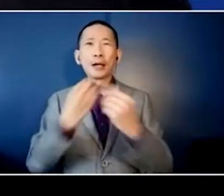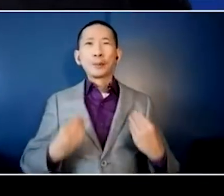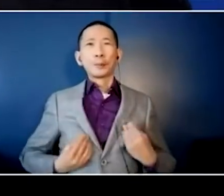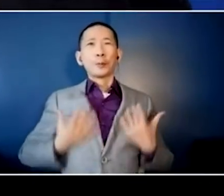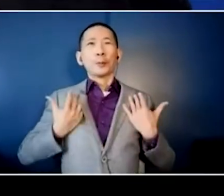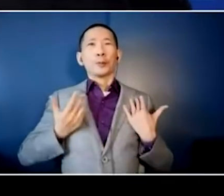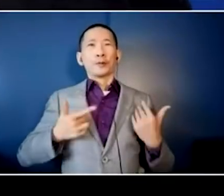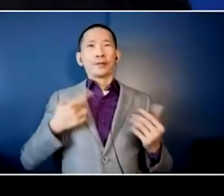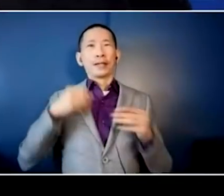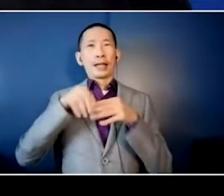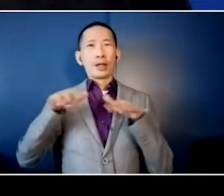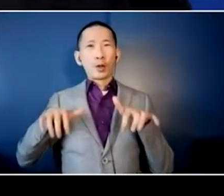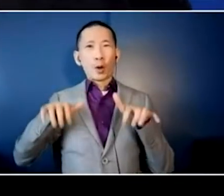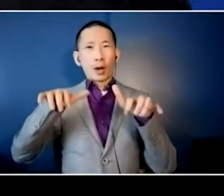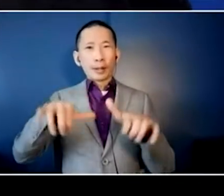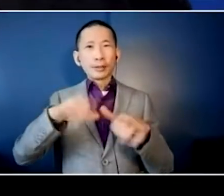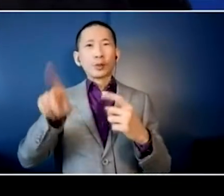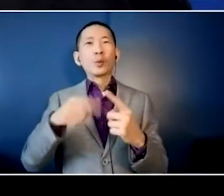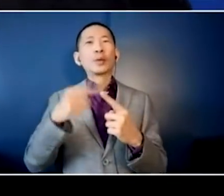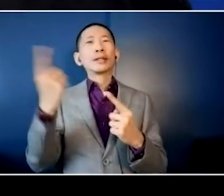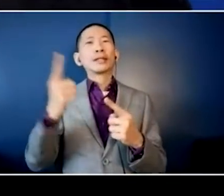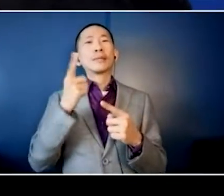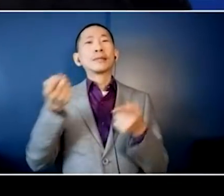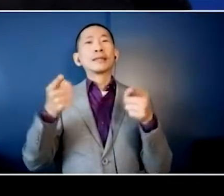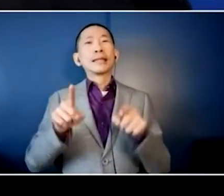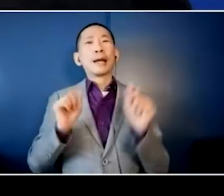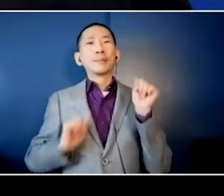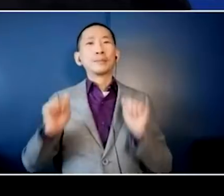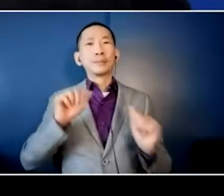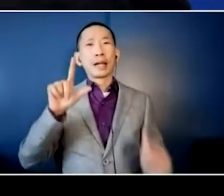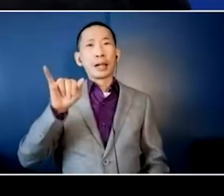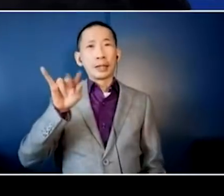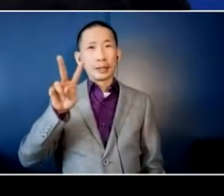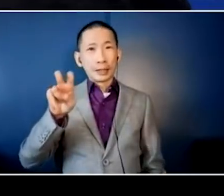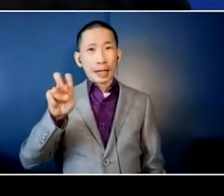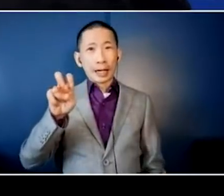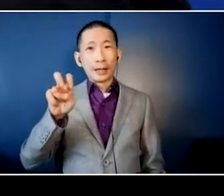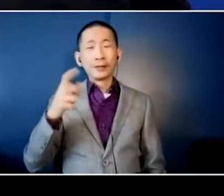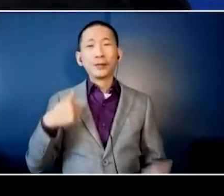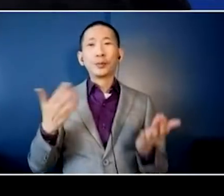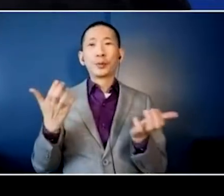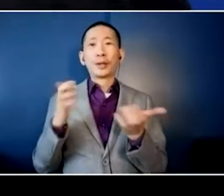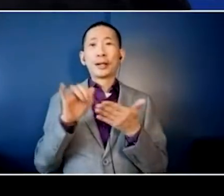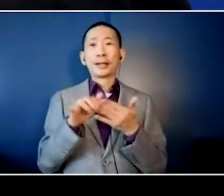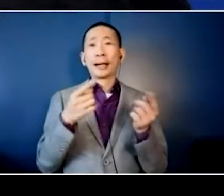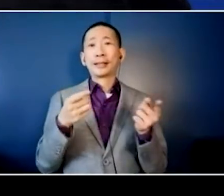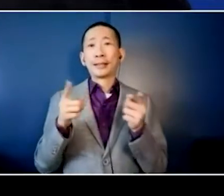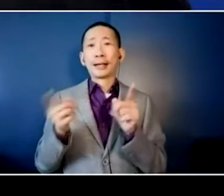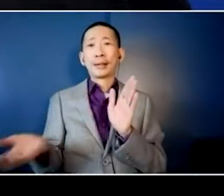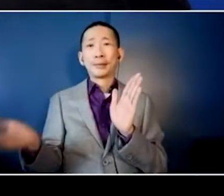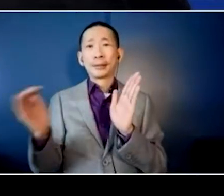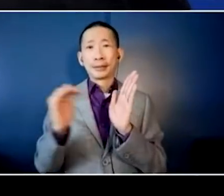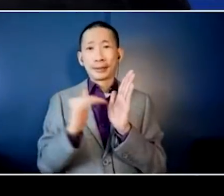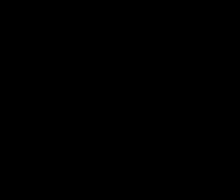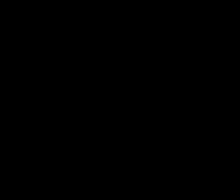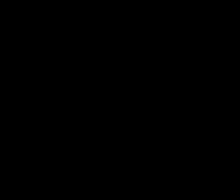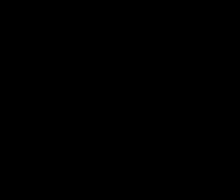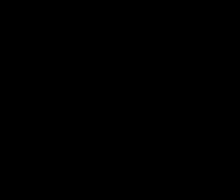audience, when something is being done live. We all long for that to come back to its normal place in